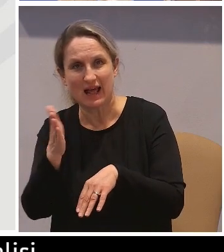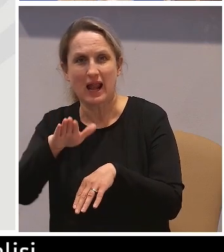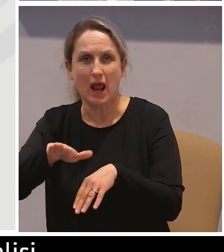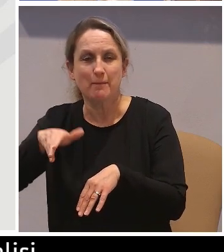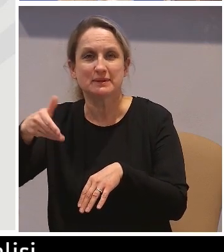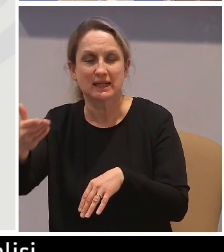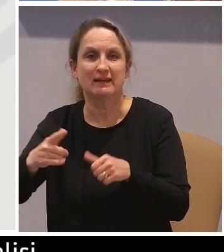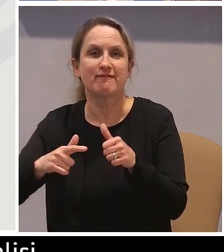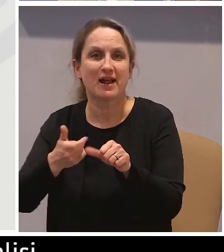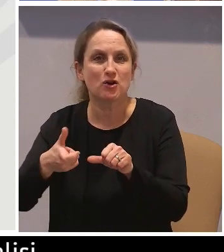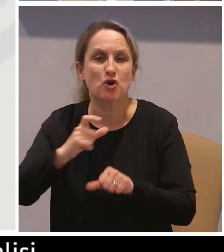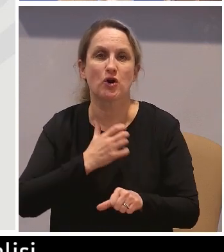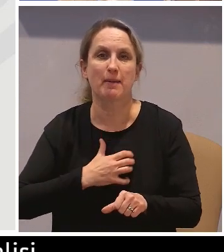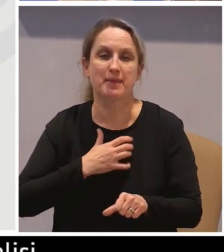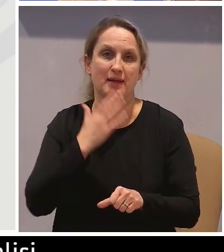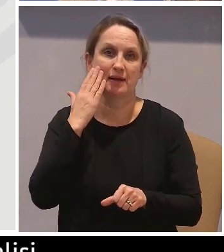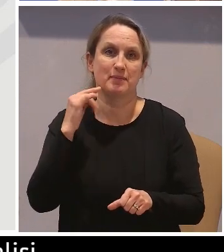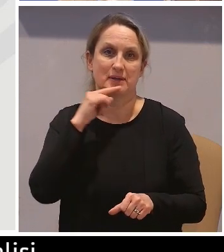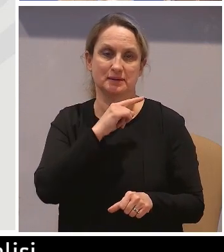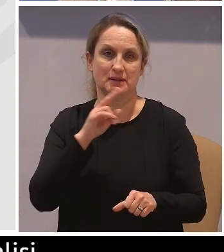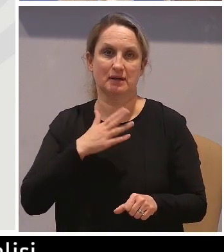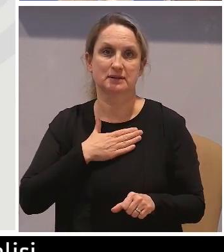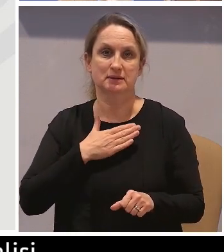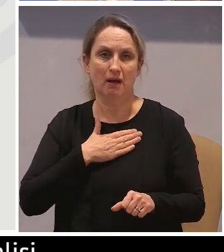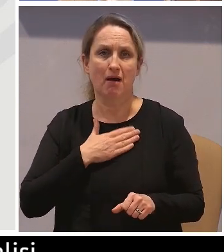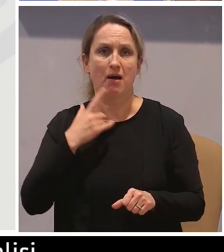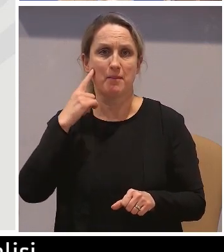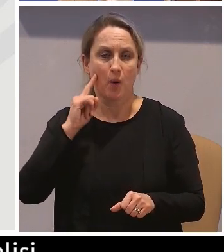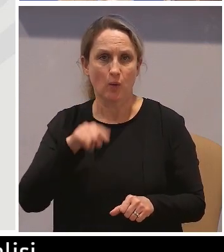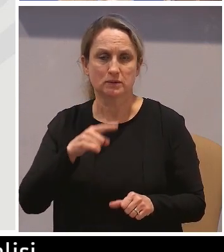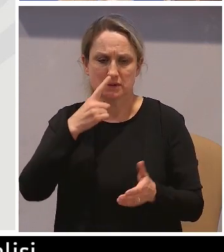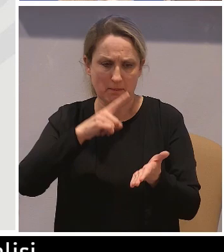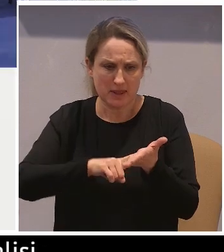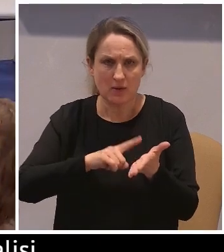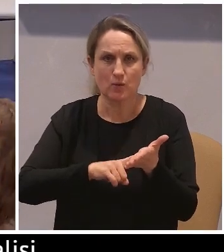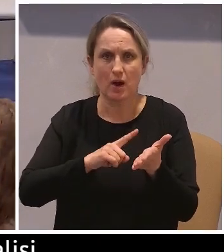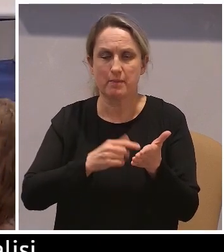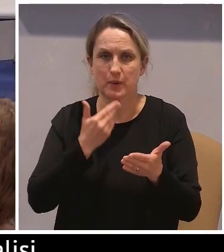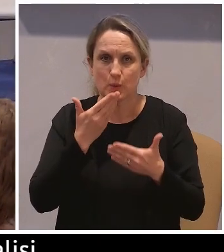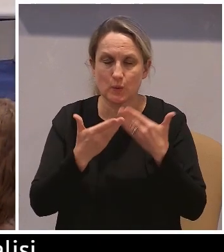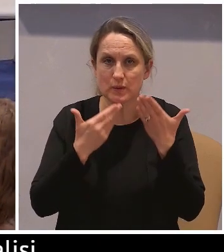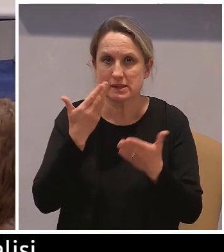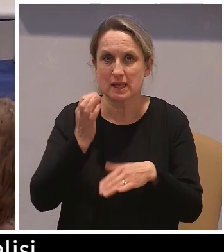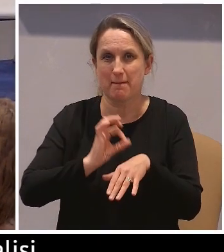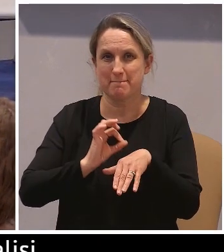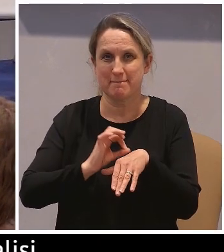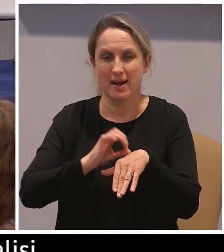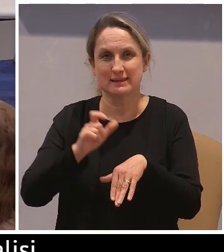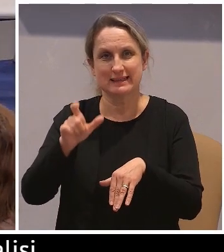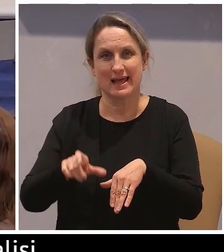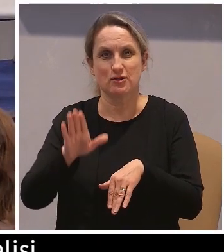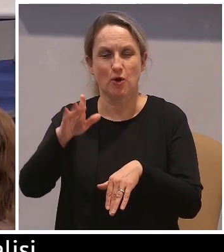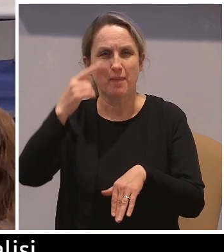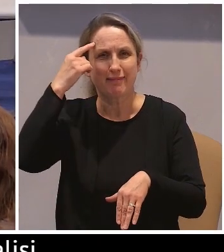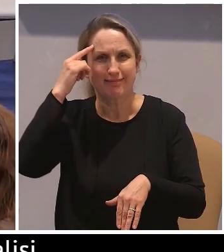roll võib-olla lastevanematel, doctors kes have a tahaks huge role to ja play. oskaks nõuda ja But küsida, parents et see also patsiendi have a enda huge role teadlikkus to on play hästi,